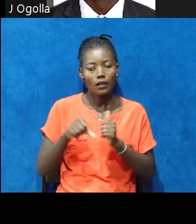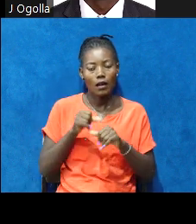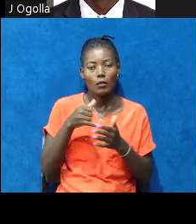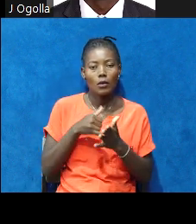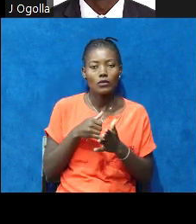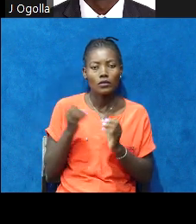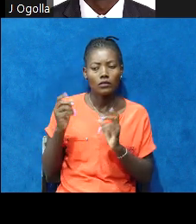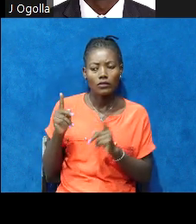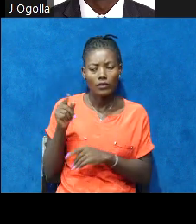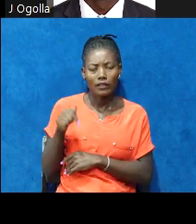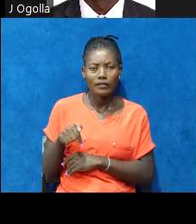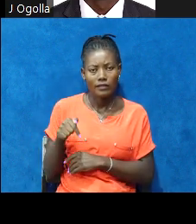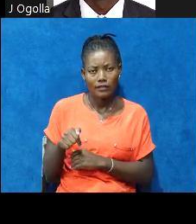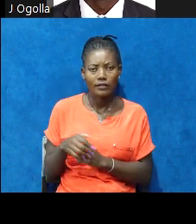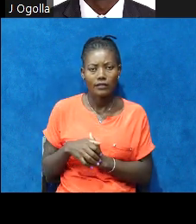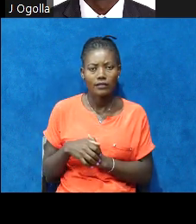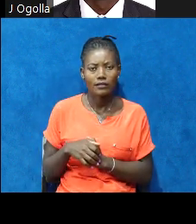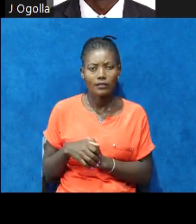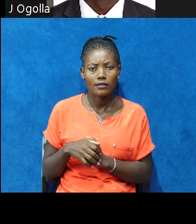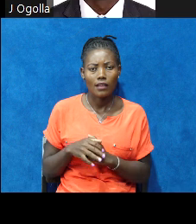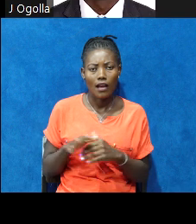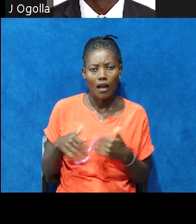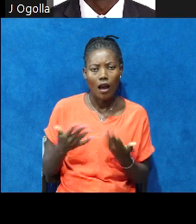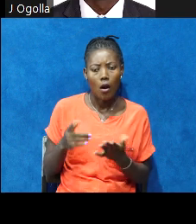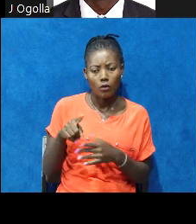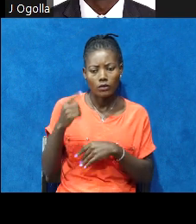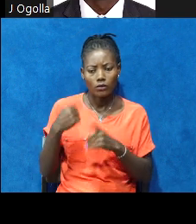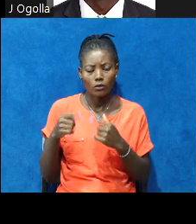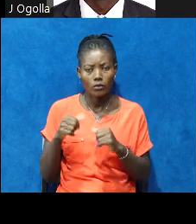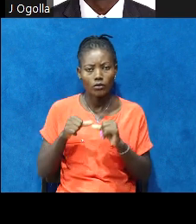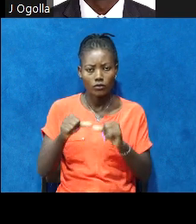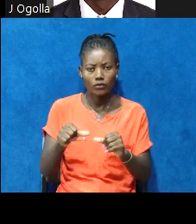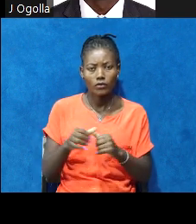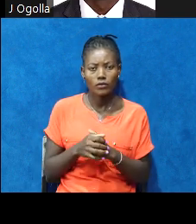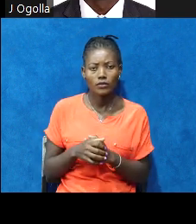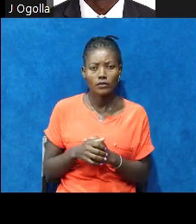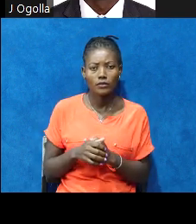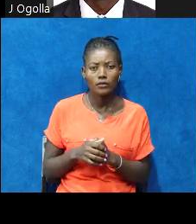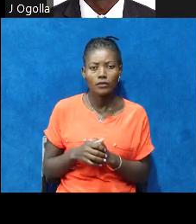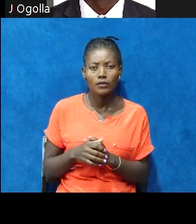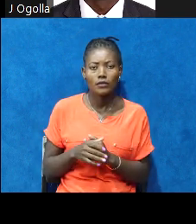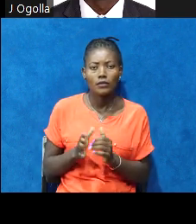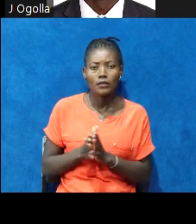of it as, okay, this is how this game is going.